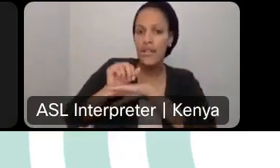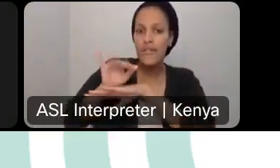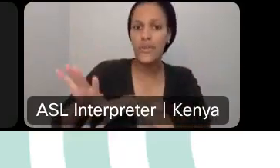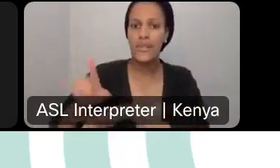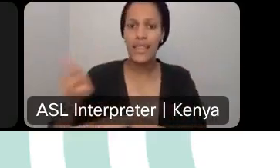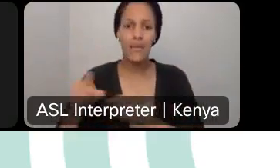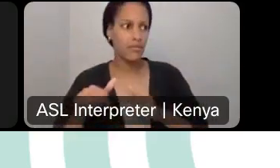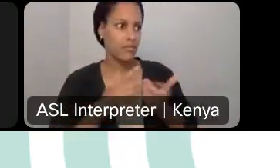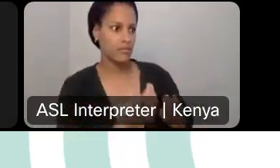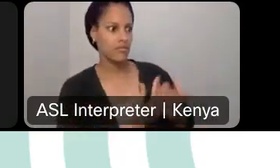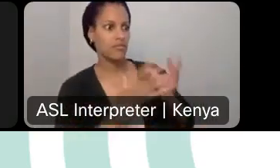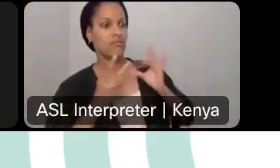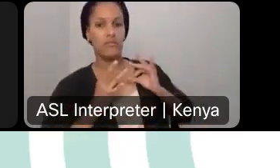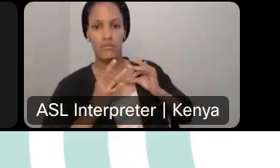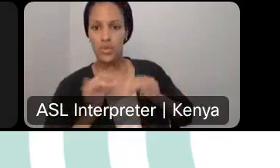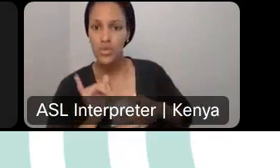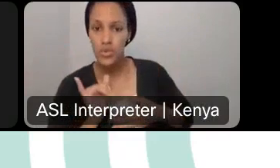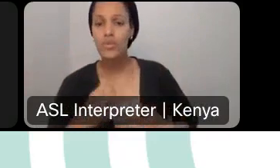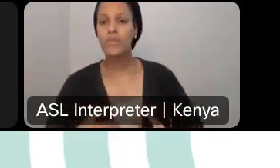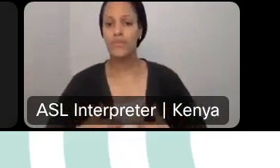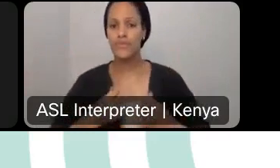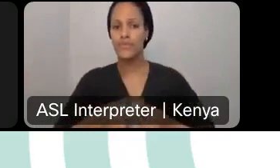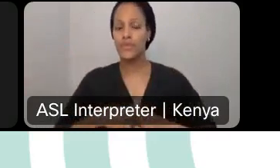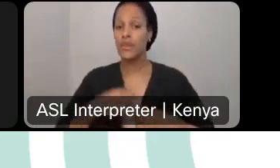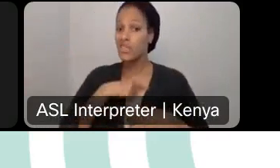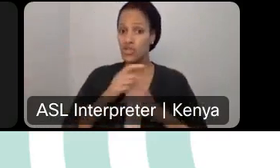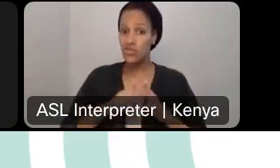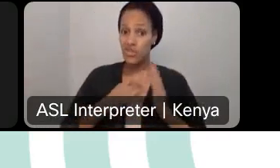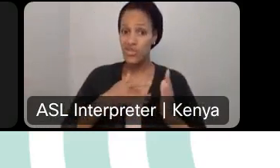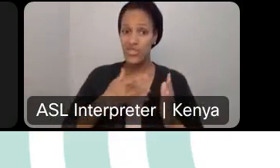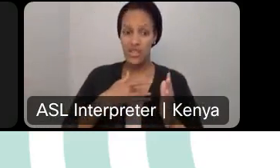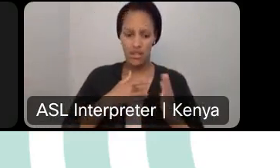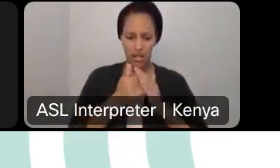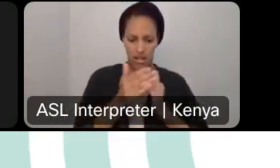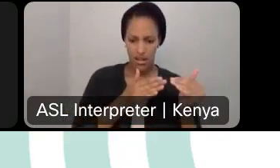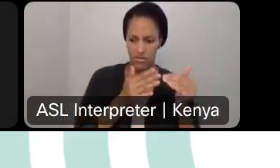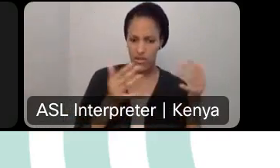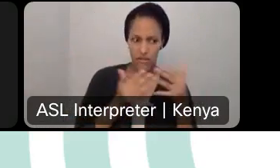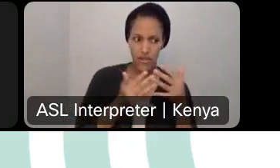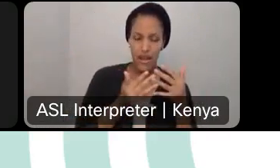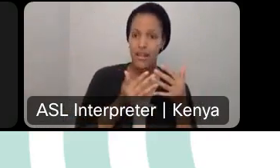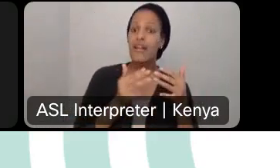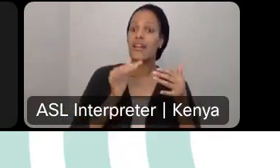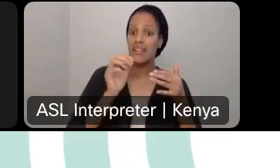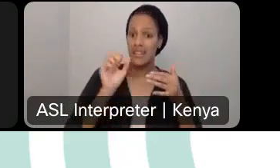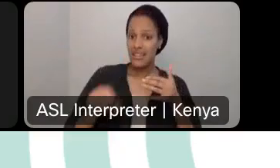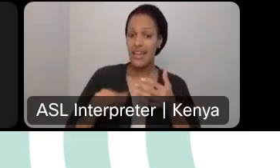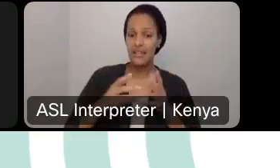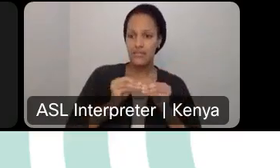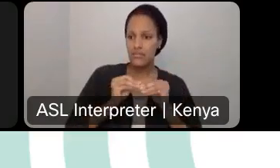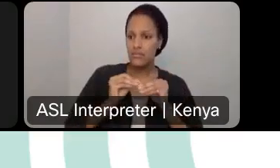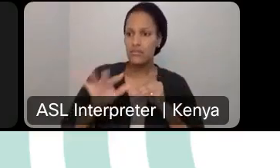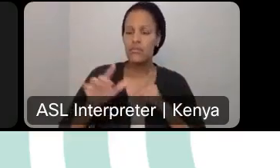Unfortunately, when we start to feel uncomfortable or afraid, it can lead to survivors being exited from